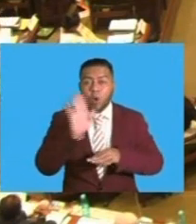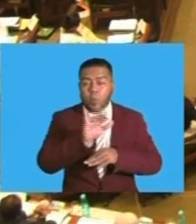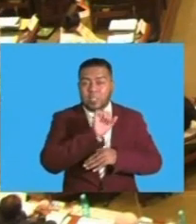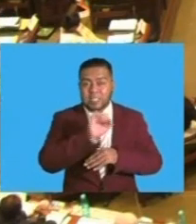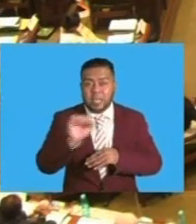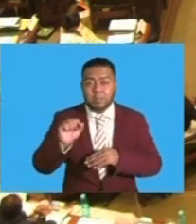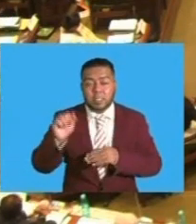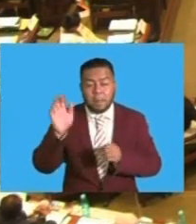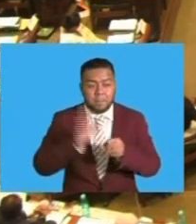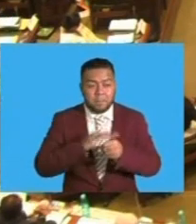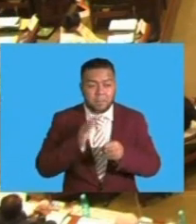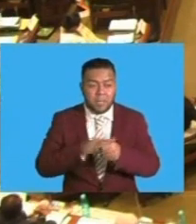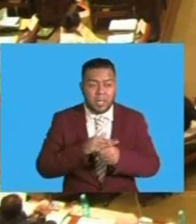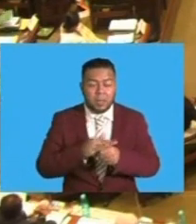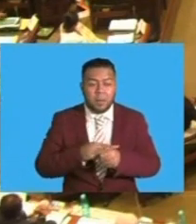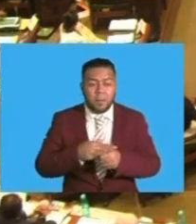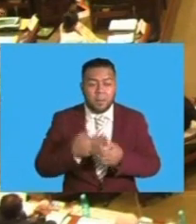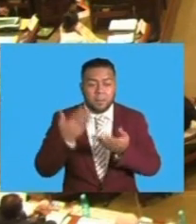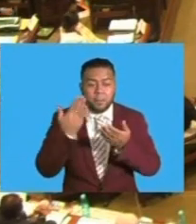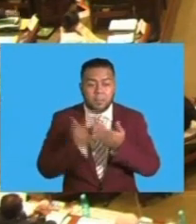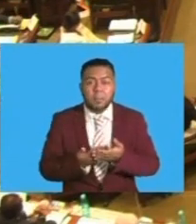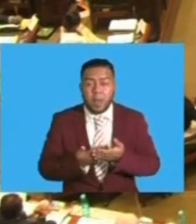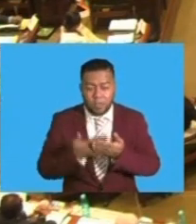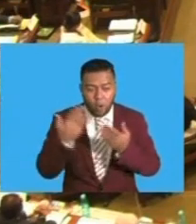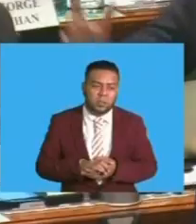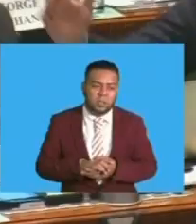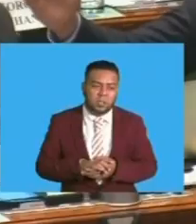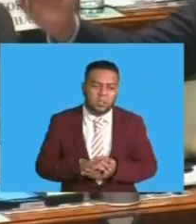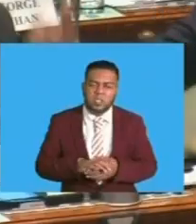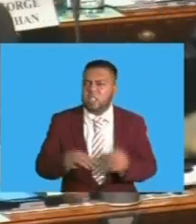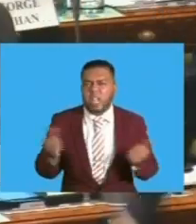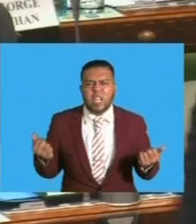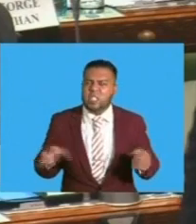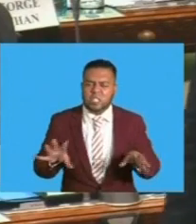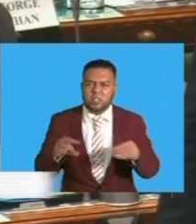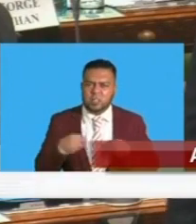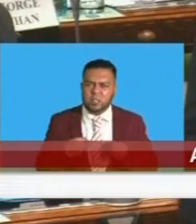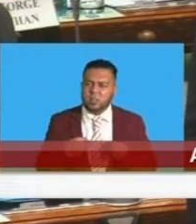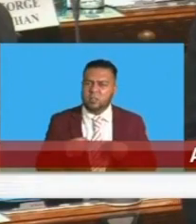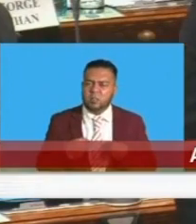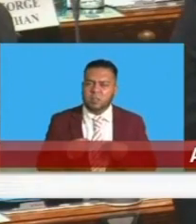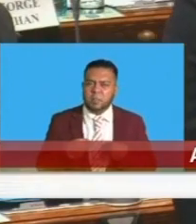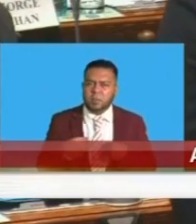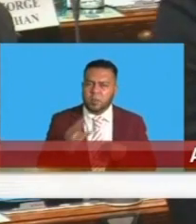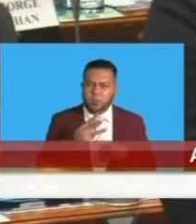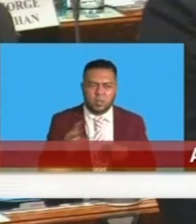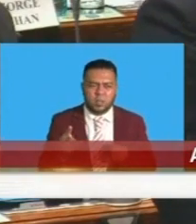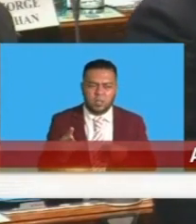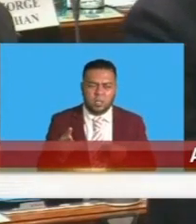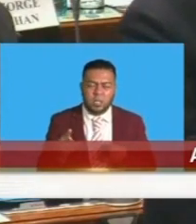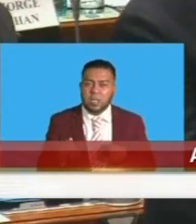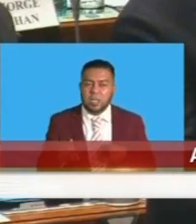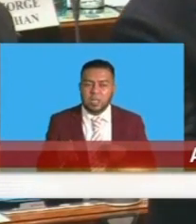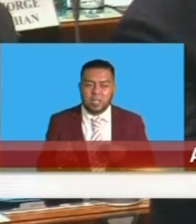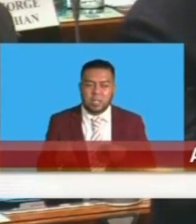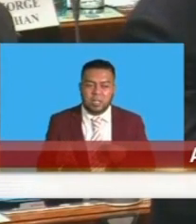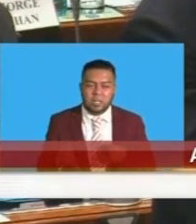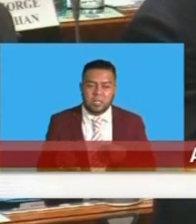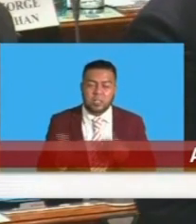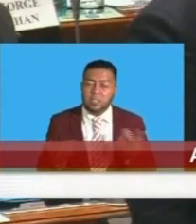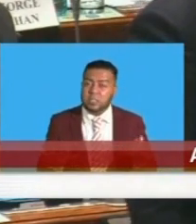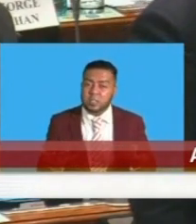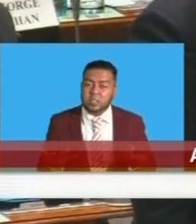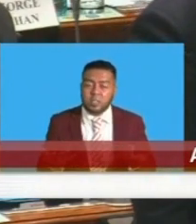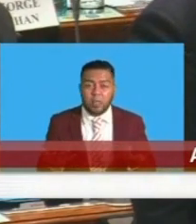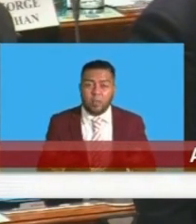justifying racial idioms, saying it's an idiom, it's an acceptable idiom. Mr. Speaker said idioms are also